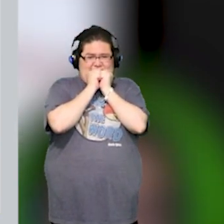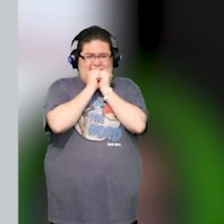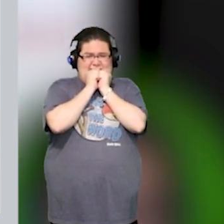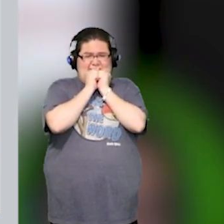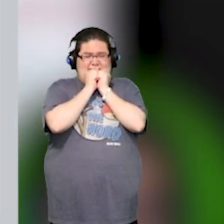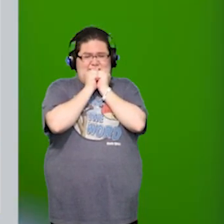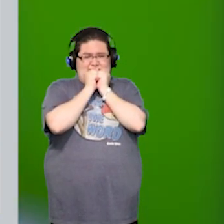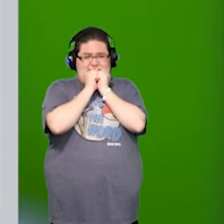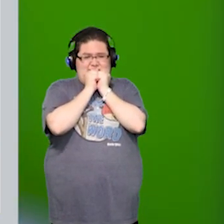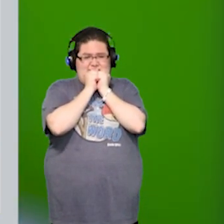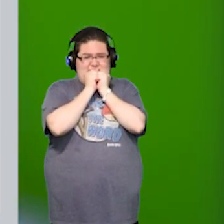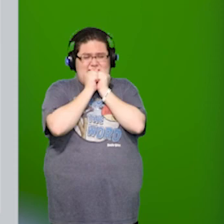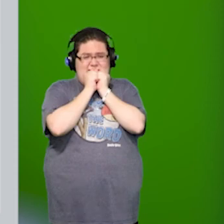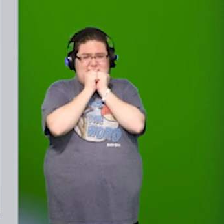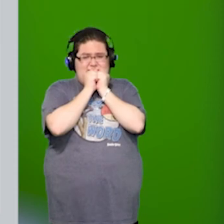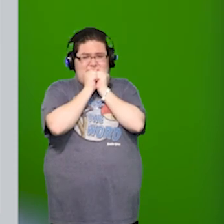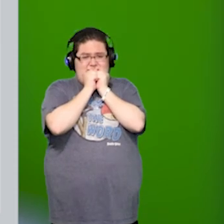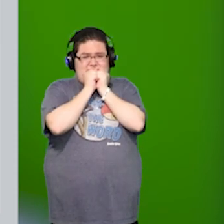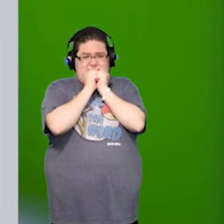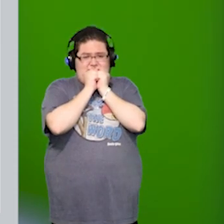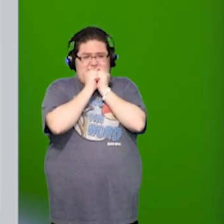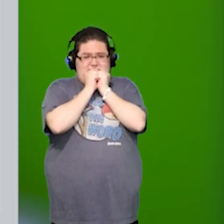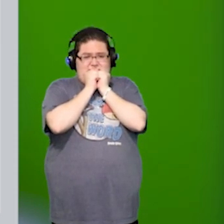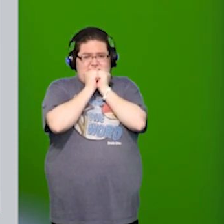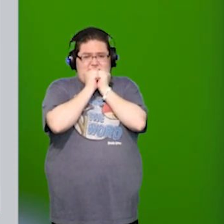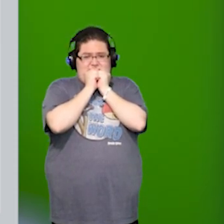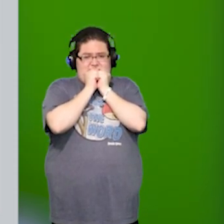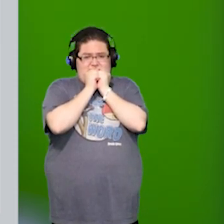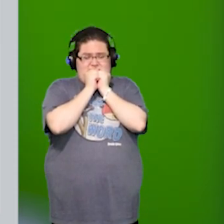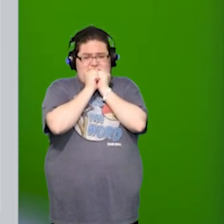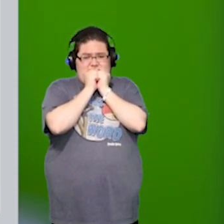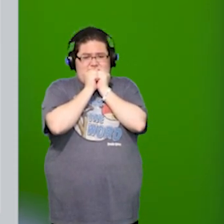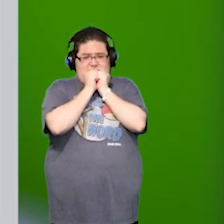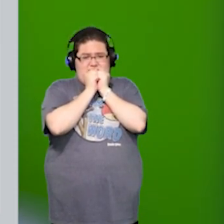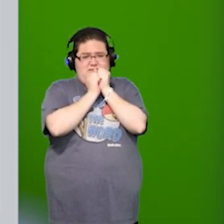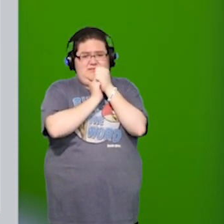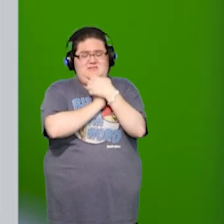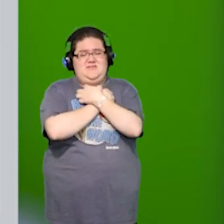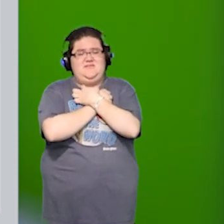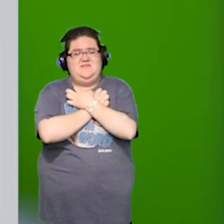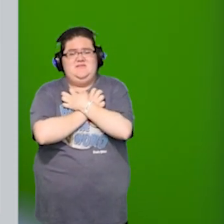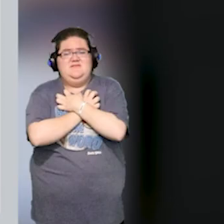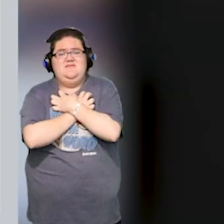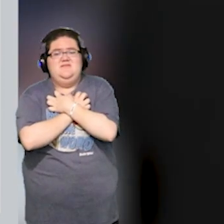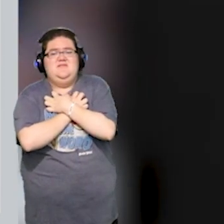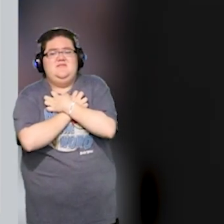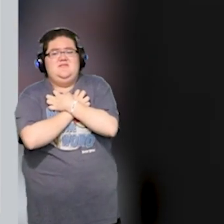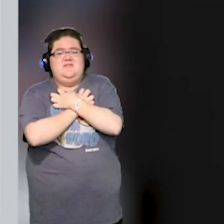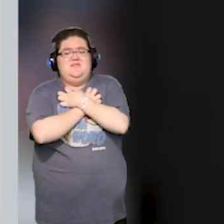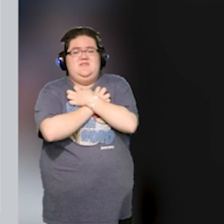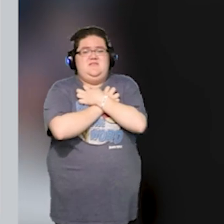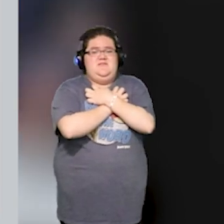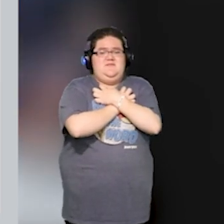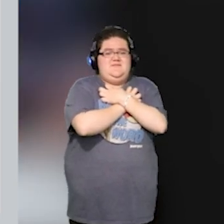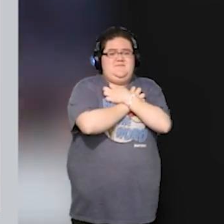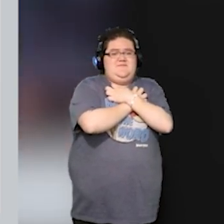Oh, he broke his neck. Oh my god. That broke his neck. I remember that. Broke his neck. Yeah, fucked him.